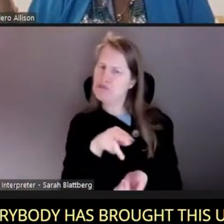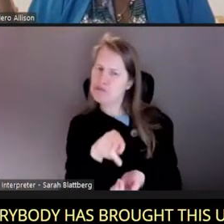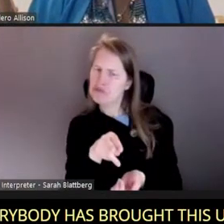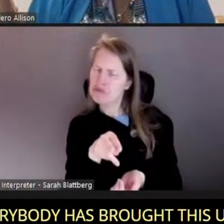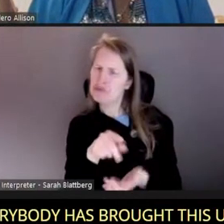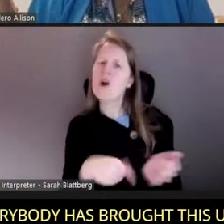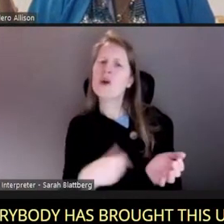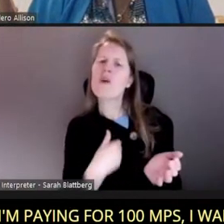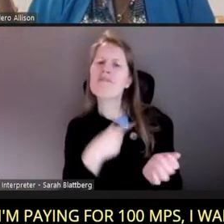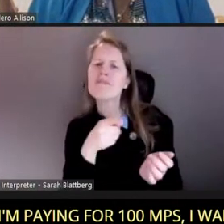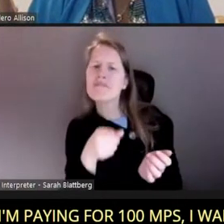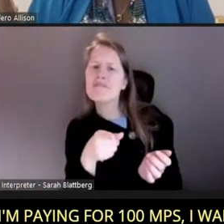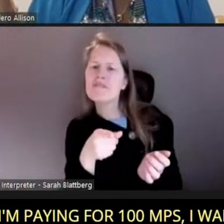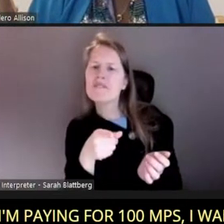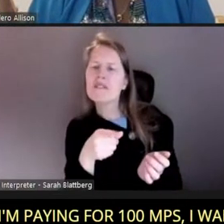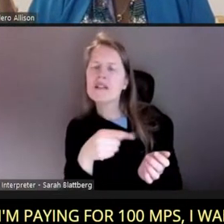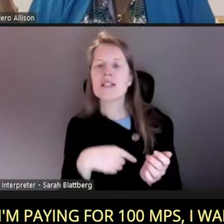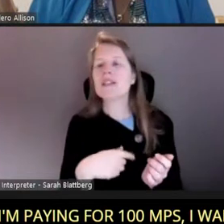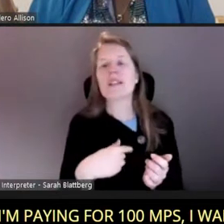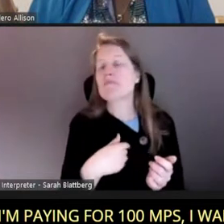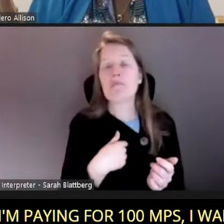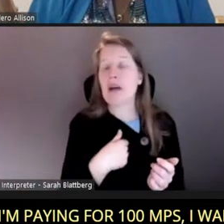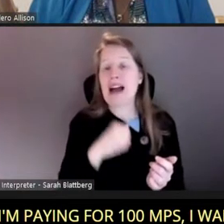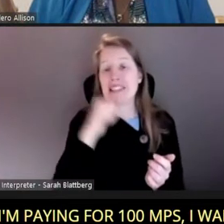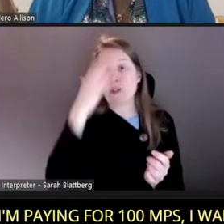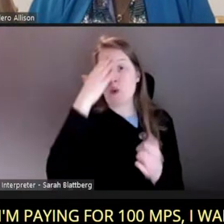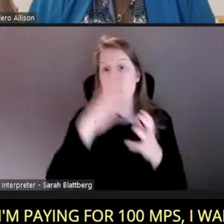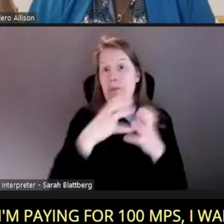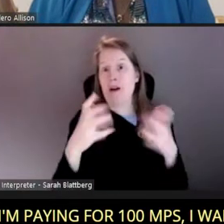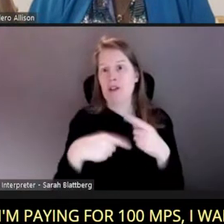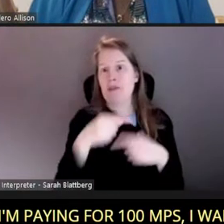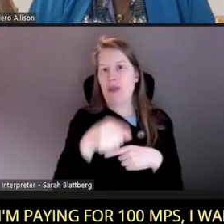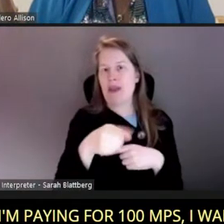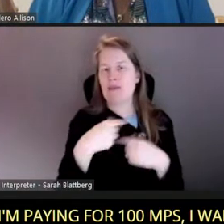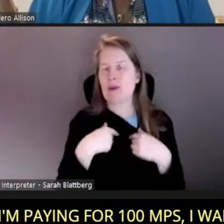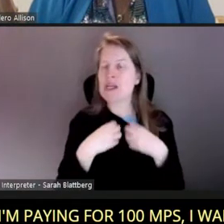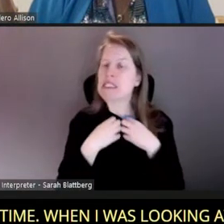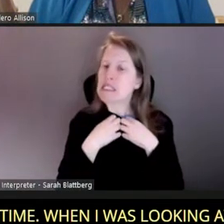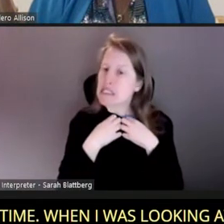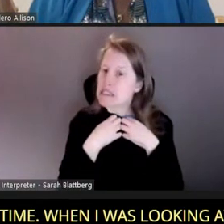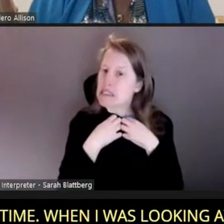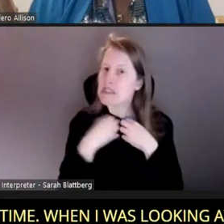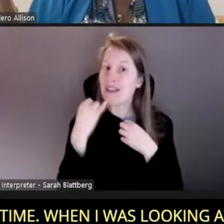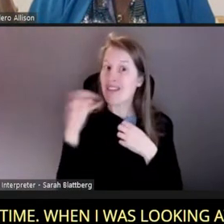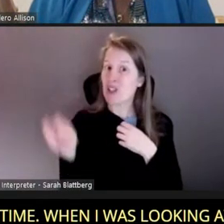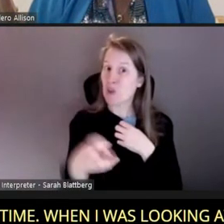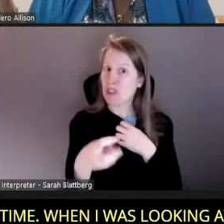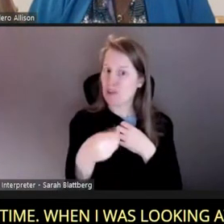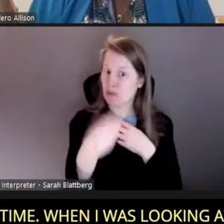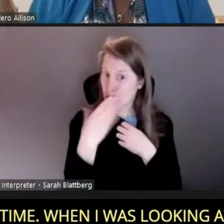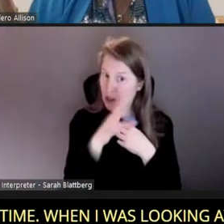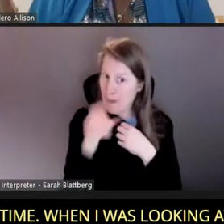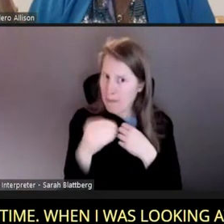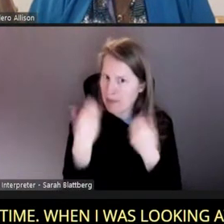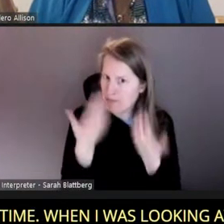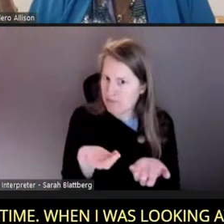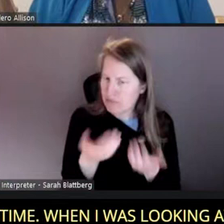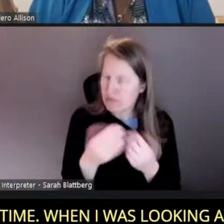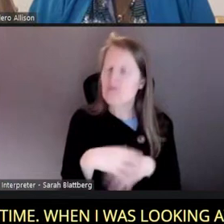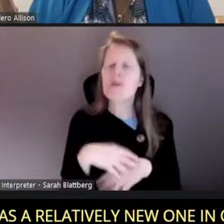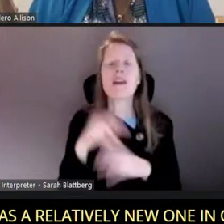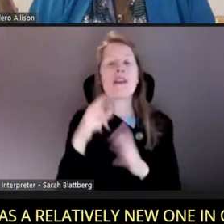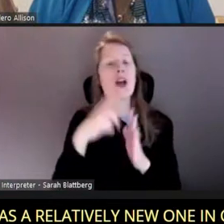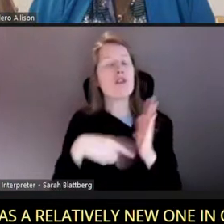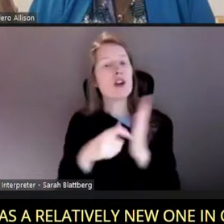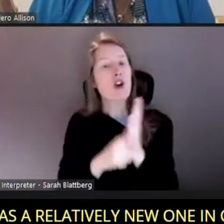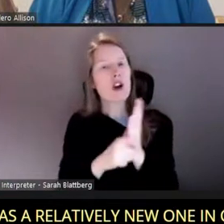the one thing I didn't know too much about them, made me a little worried if I was to switch. And then I came across an article about a month